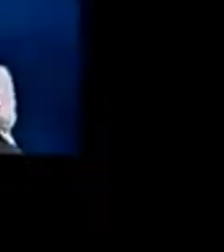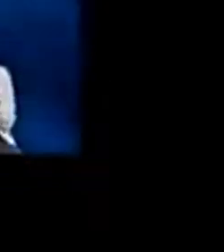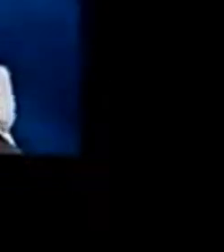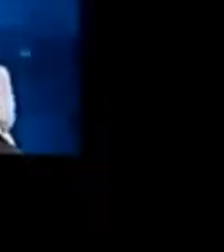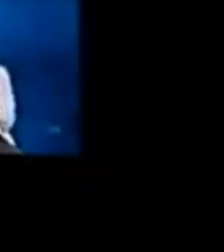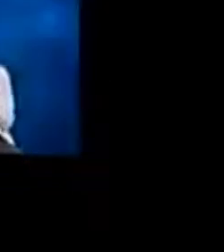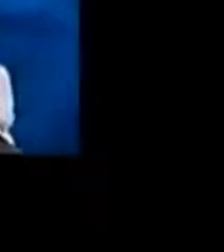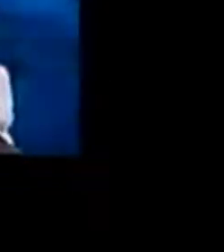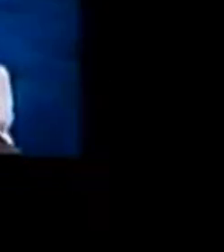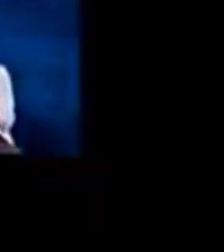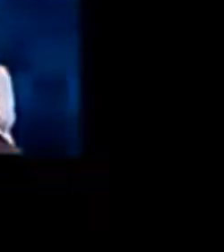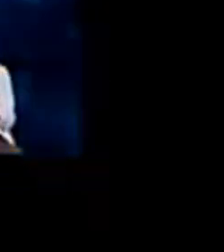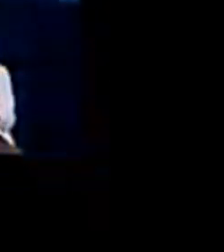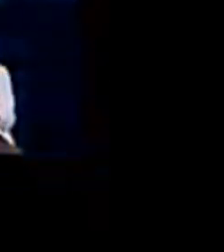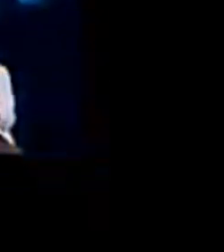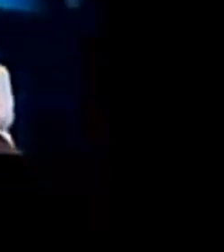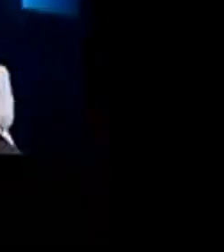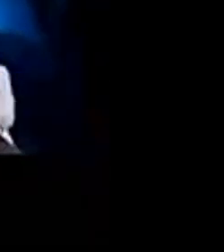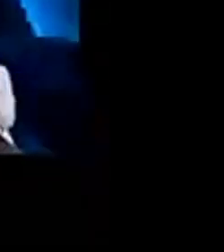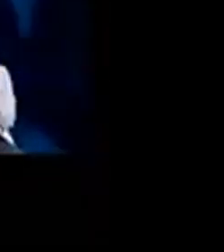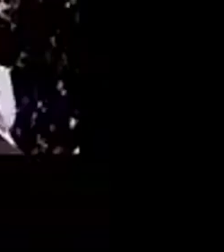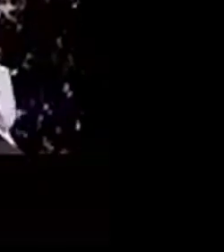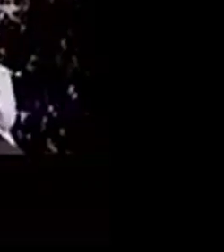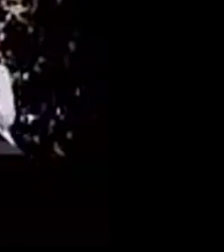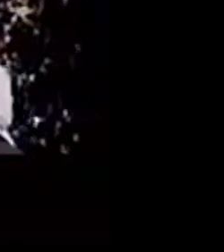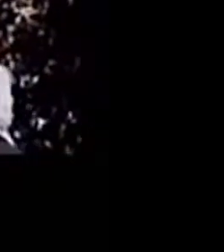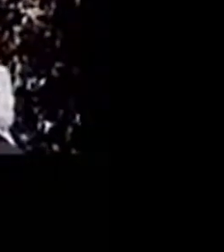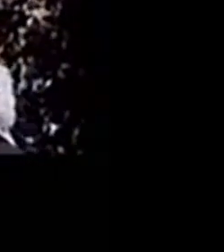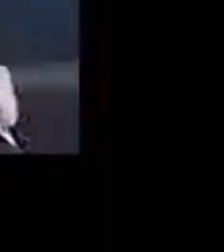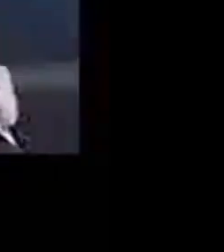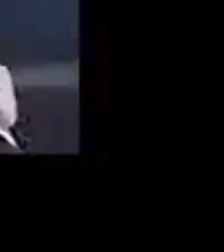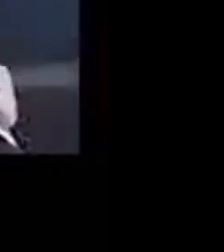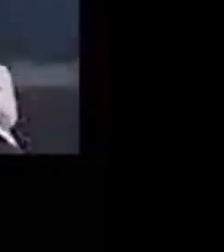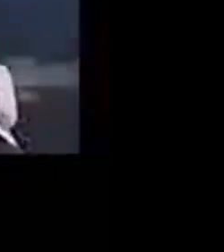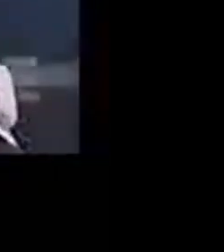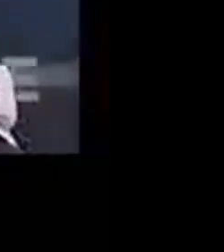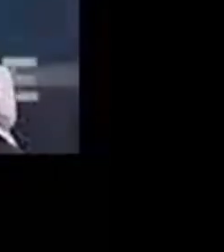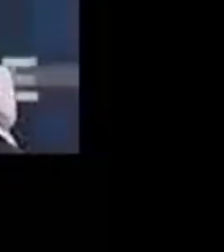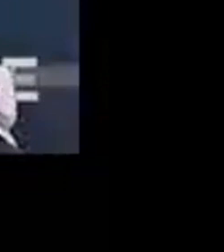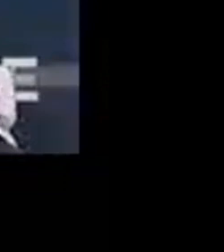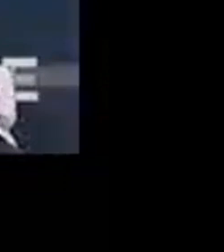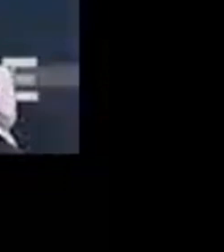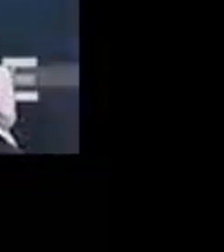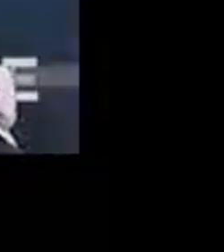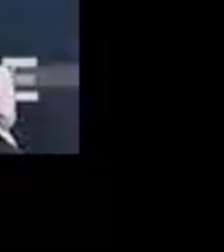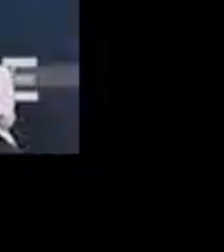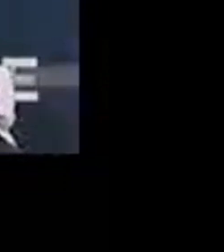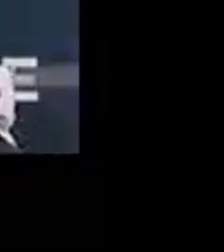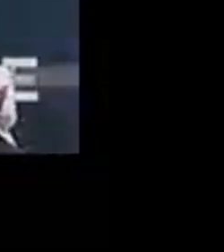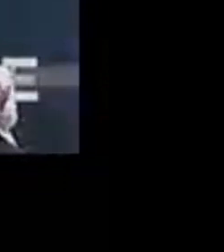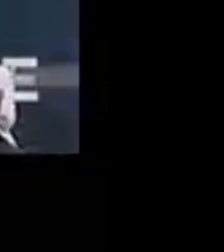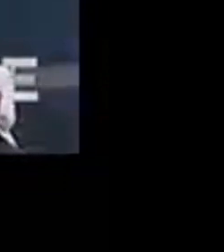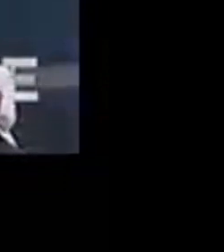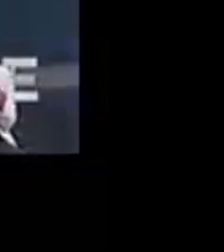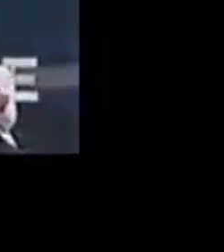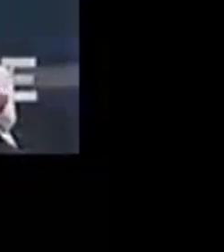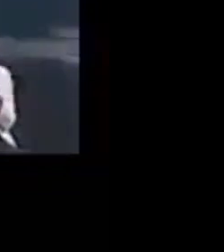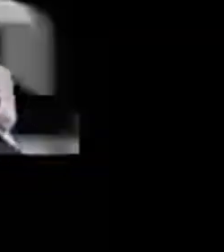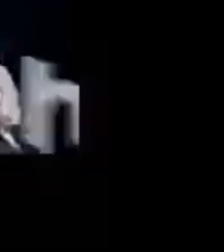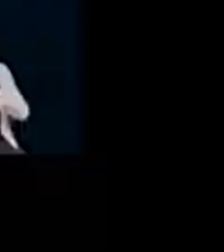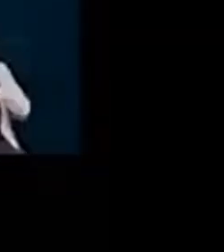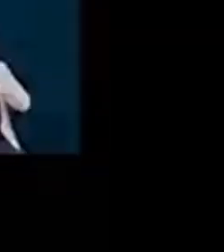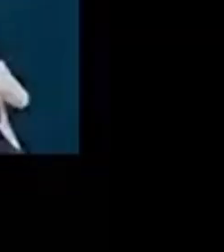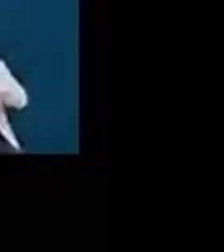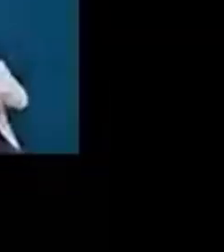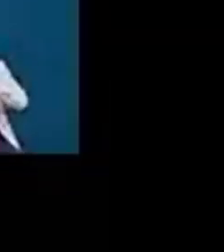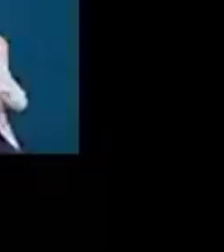age sicknesses, affecting the brain, affecting the mind, affecting the retina